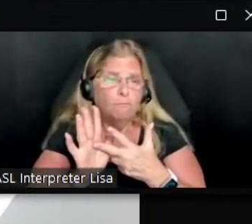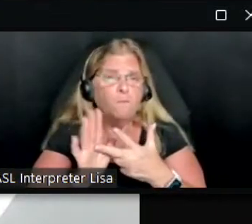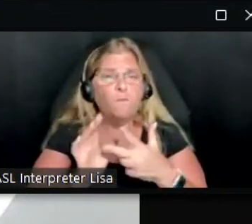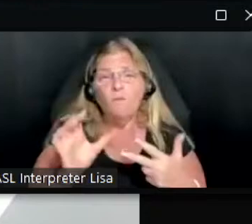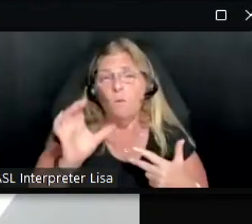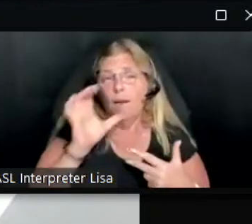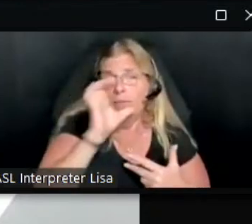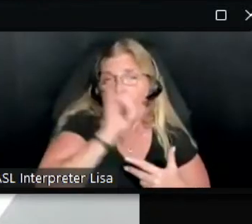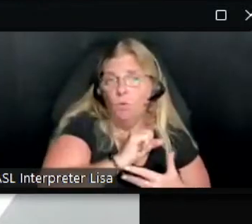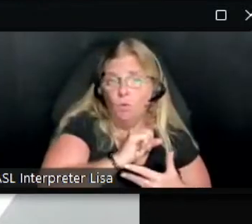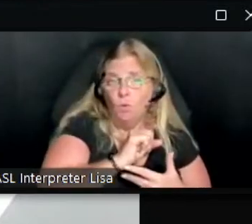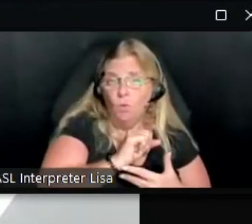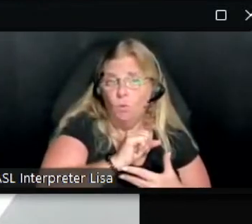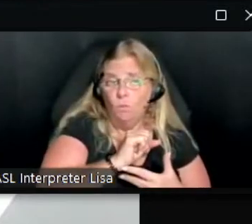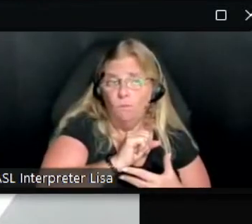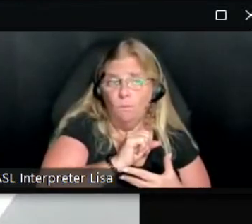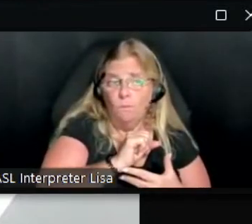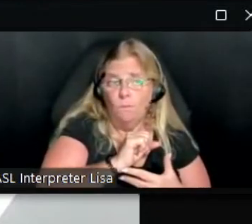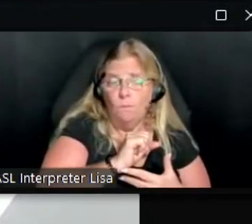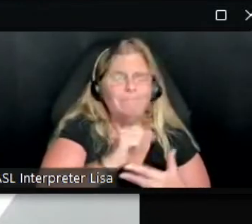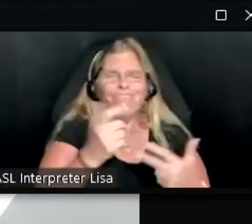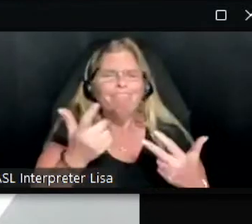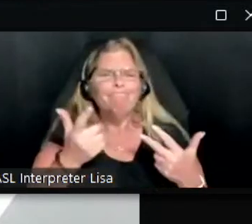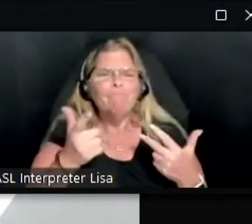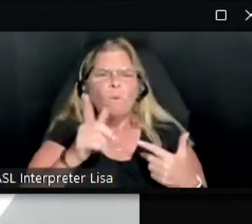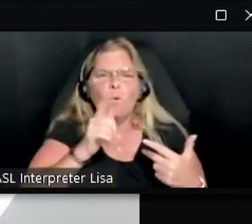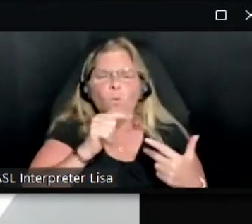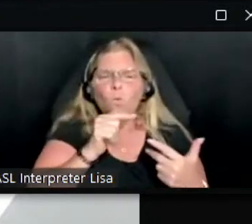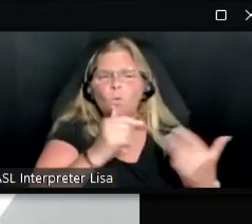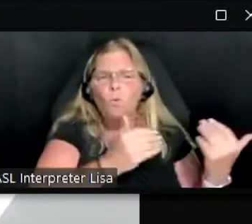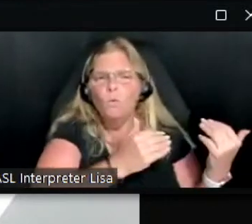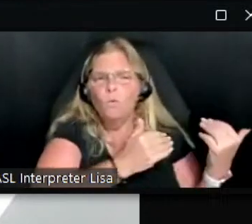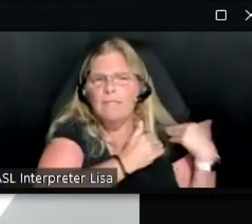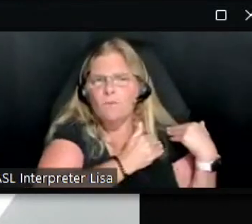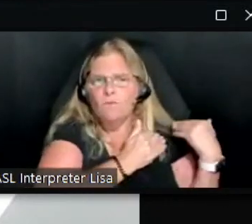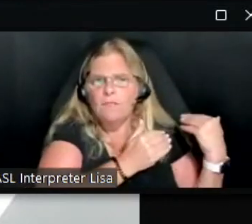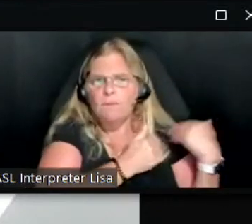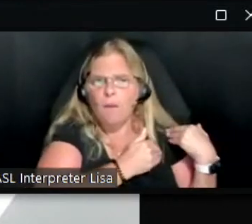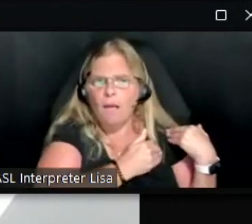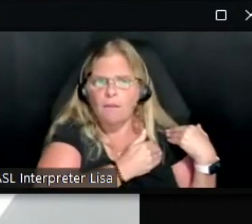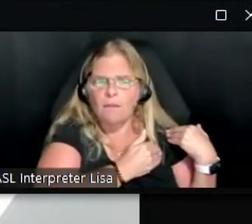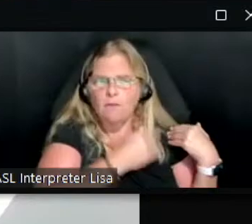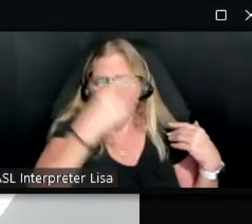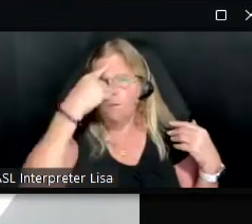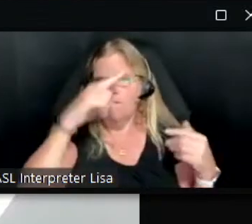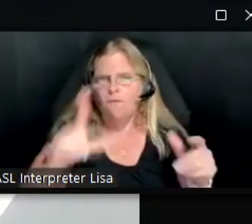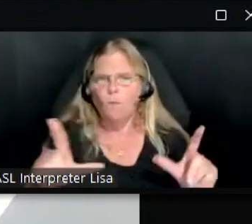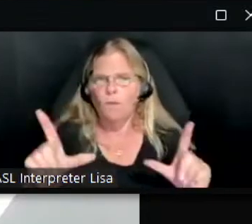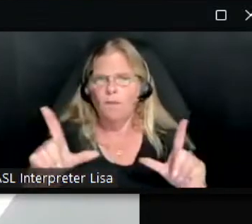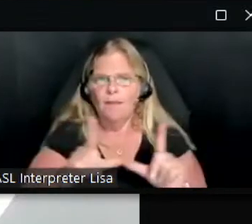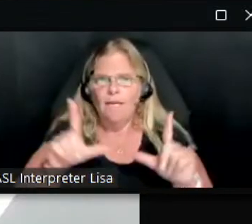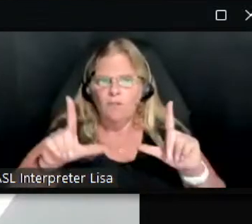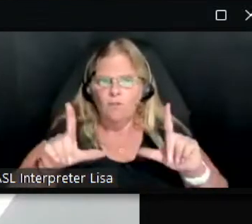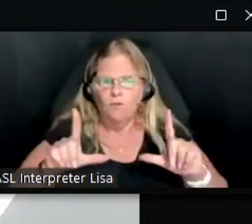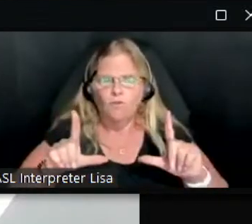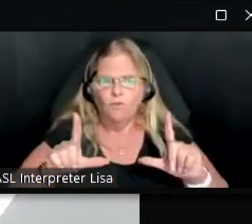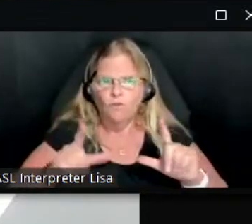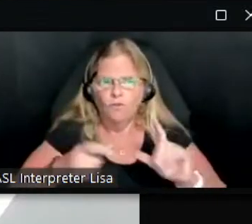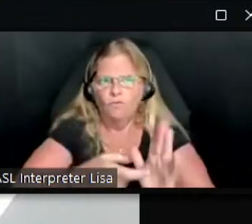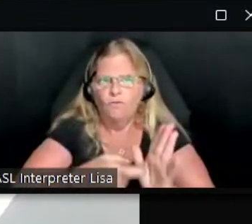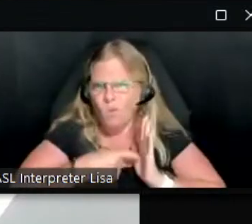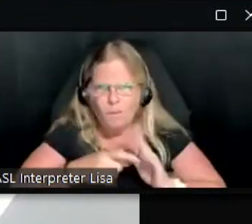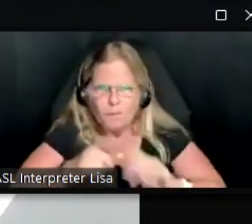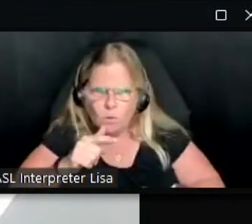that I don't know who is responsible for licensure requirements. Is